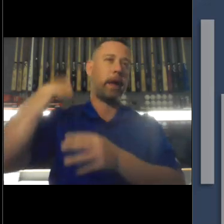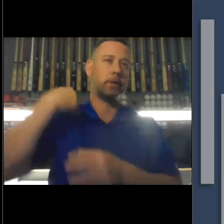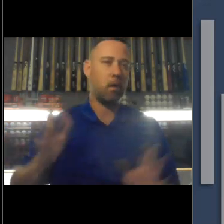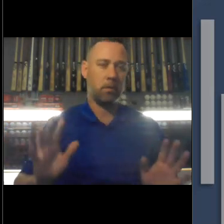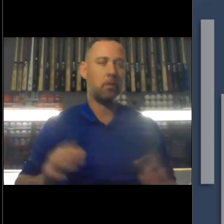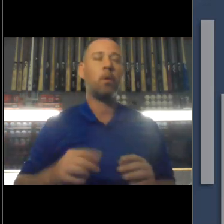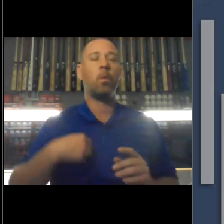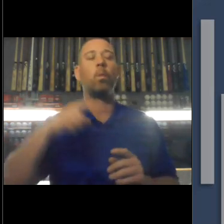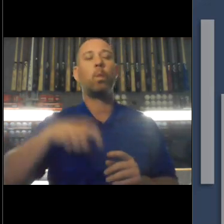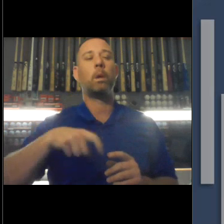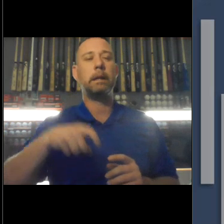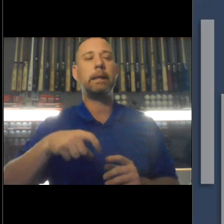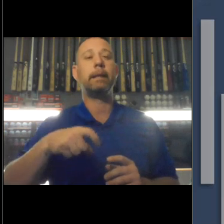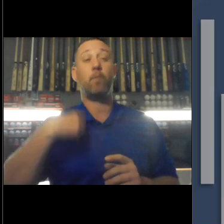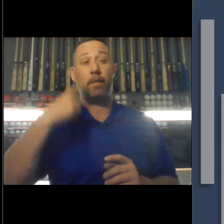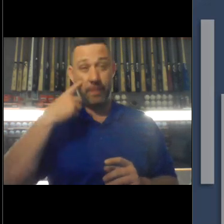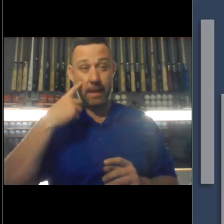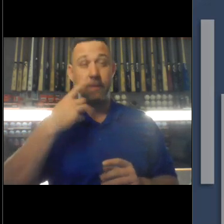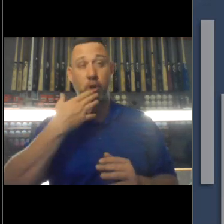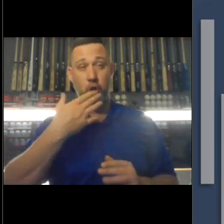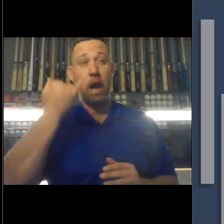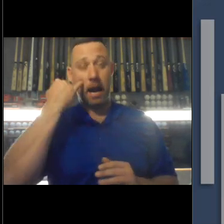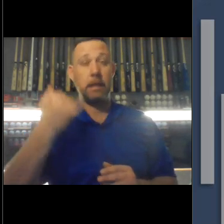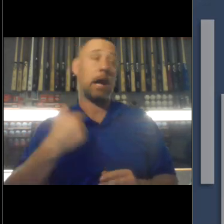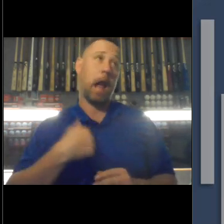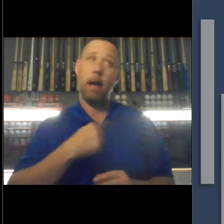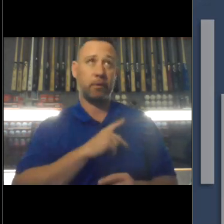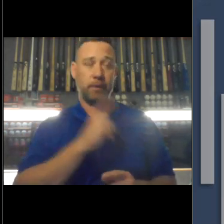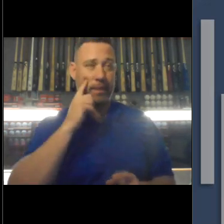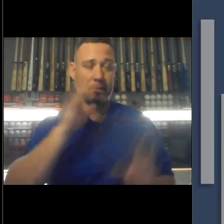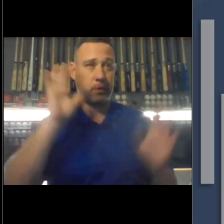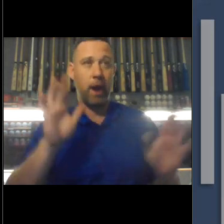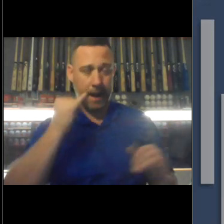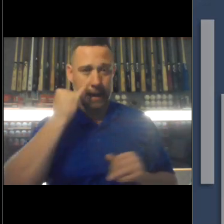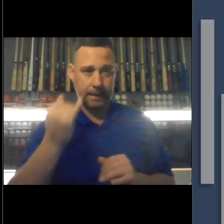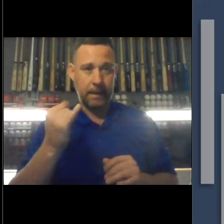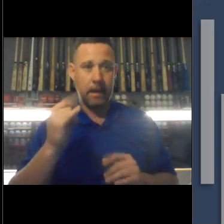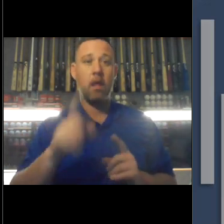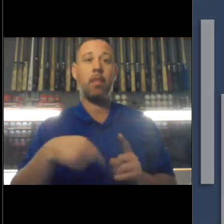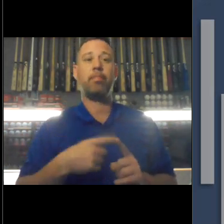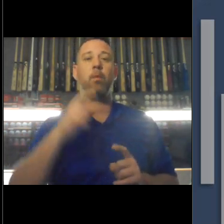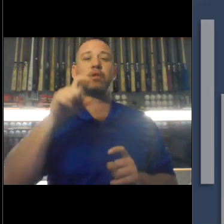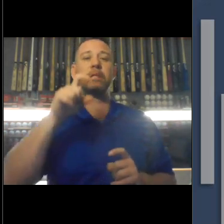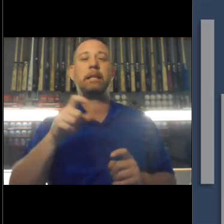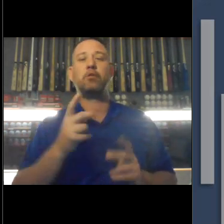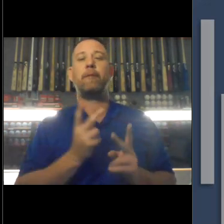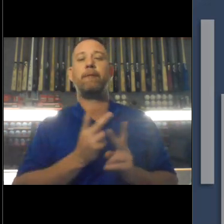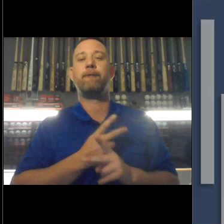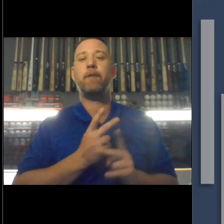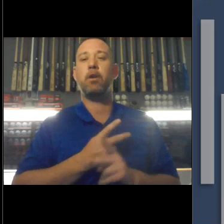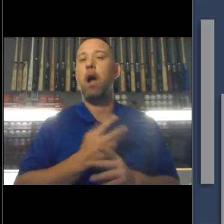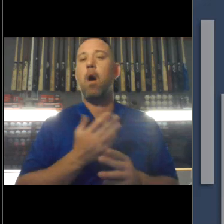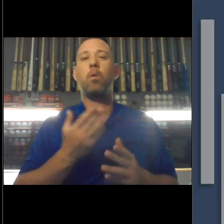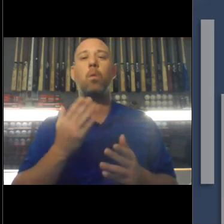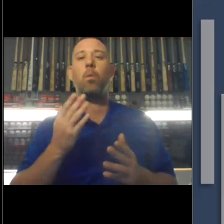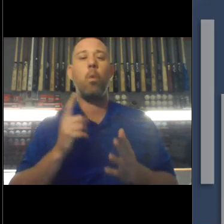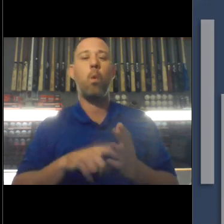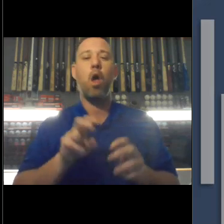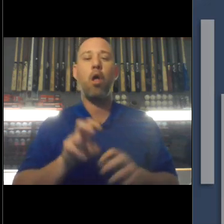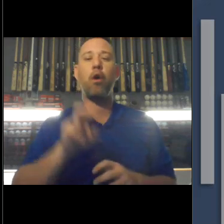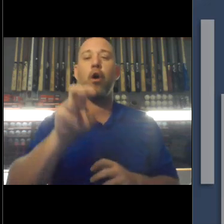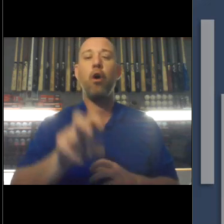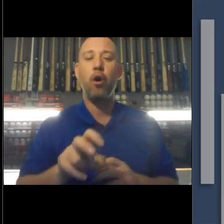to, if we think this is a good idea, and I personally think it's a great idea, then I think we just need to figure out what are the hurdles and how do we get